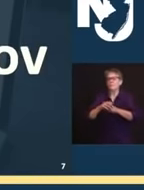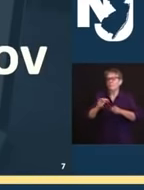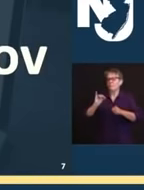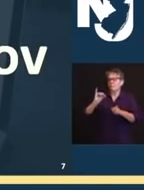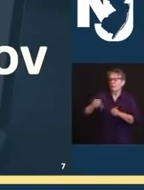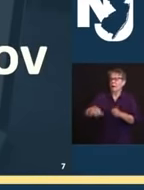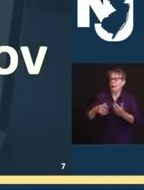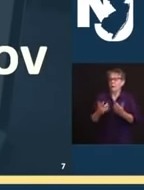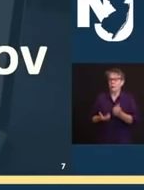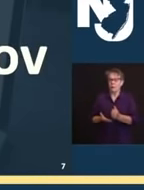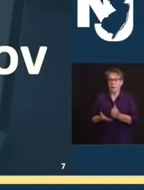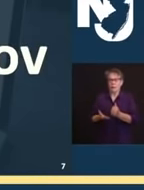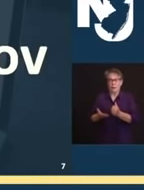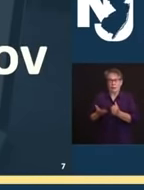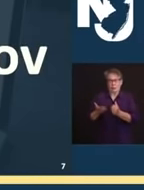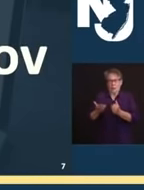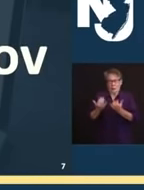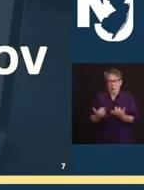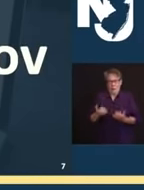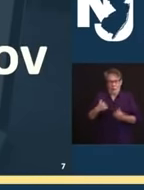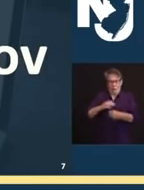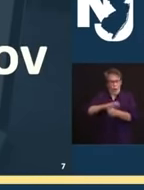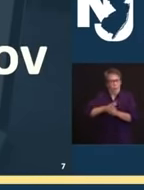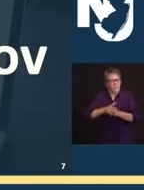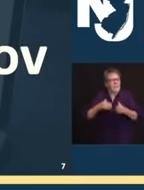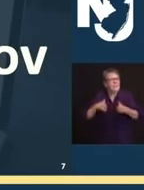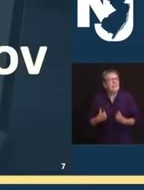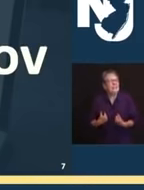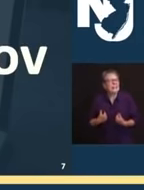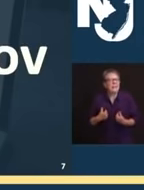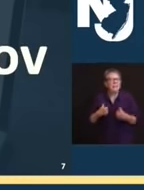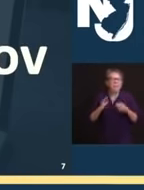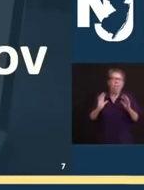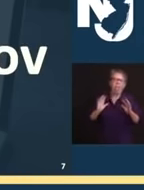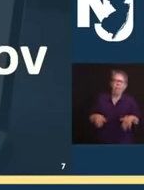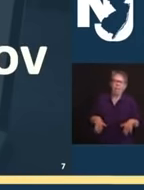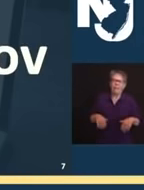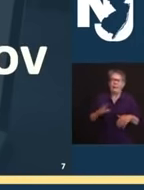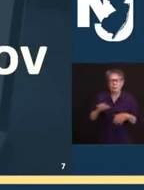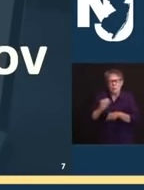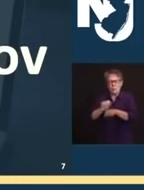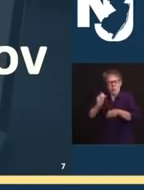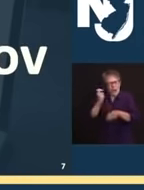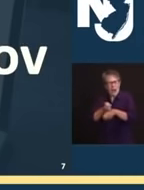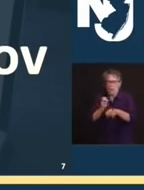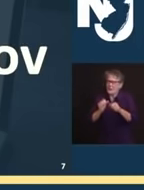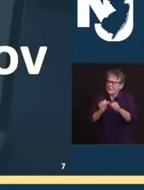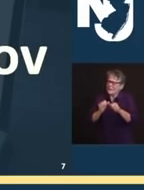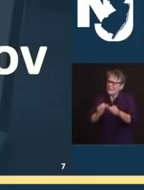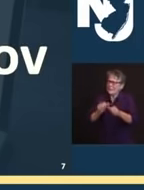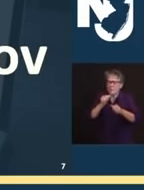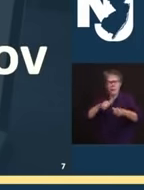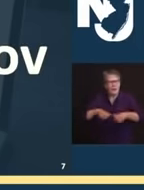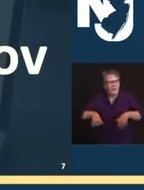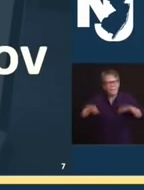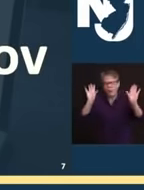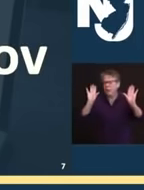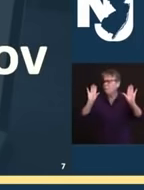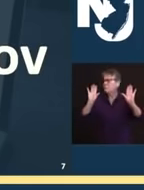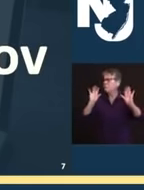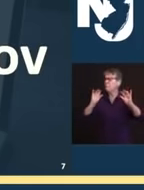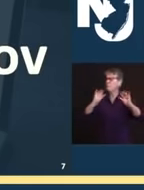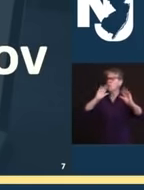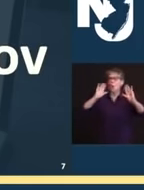this pandemic today, we can ultimately defeat it for good in the spring. Next,